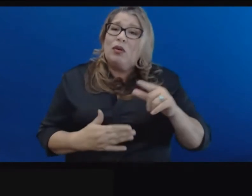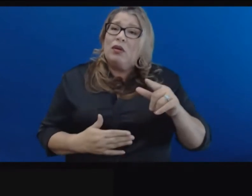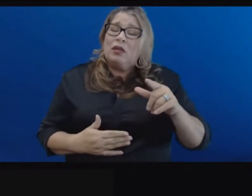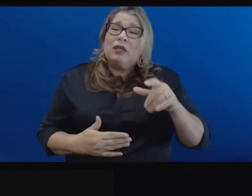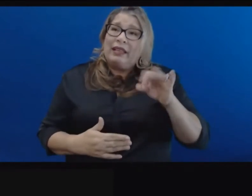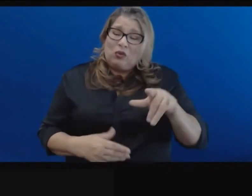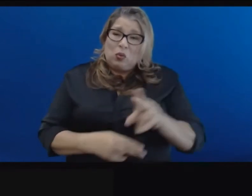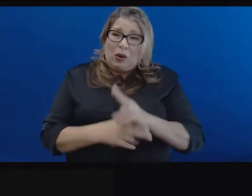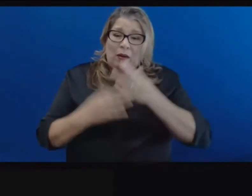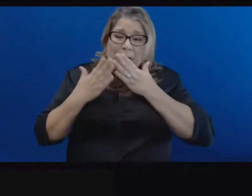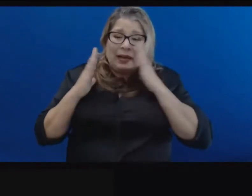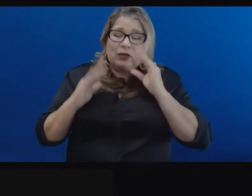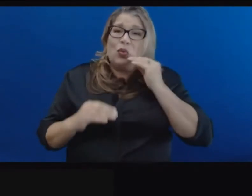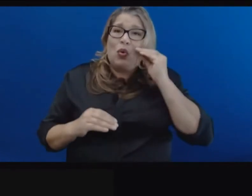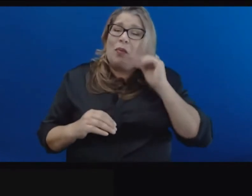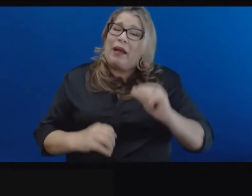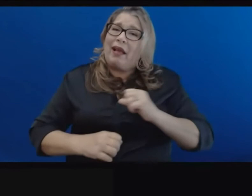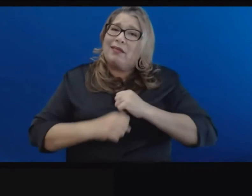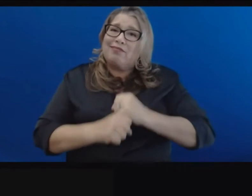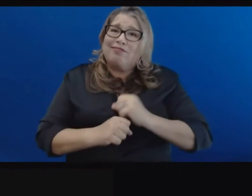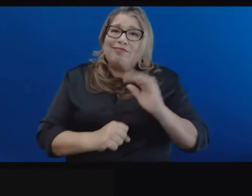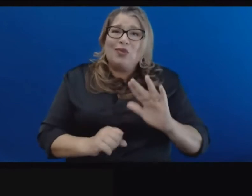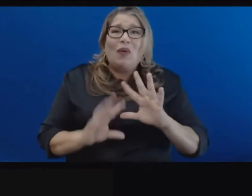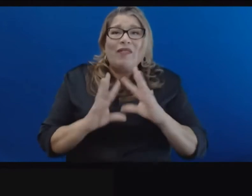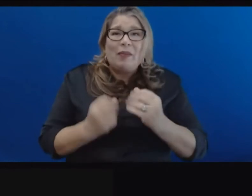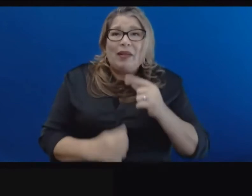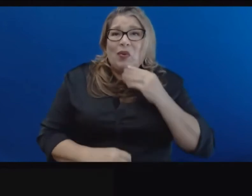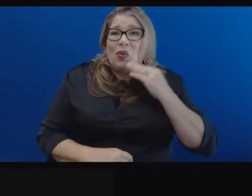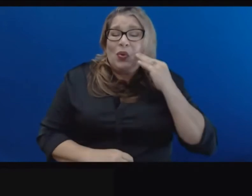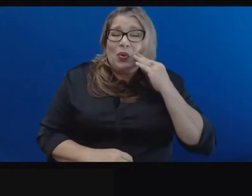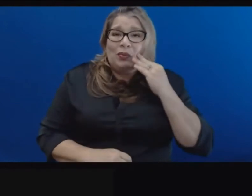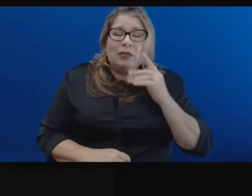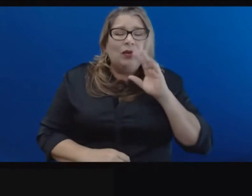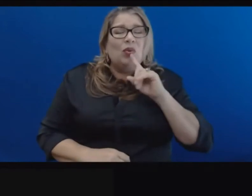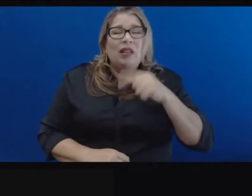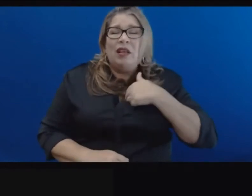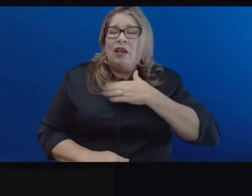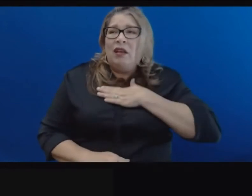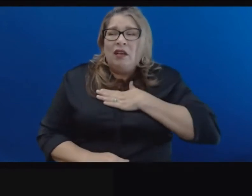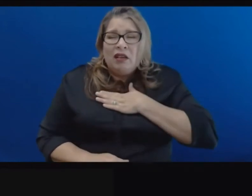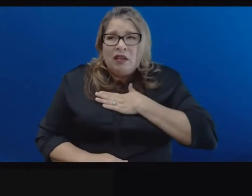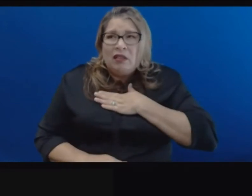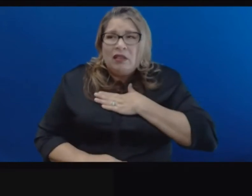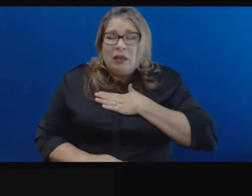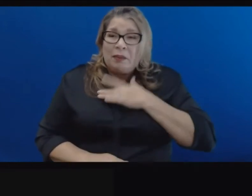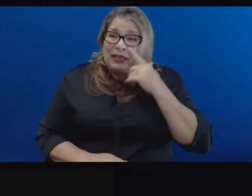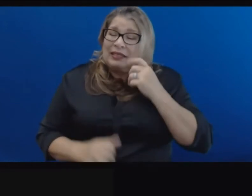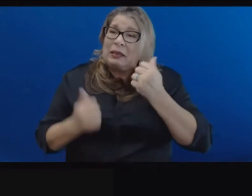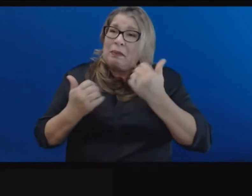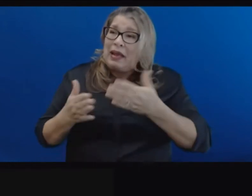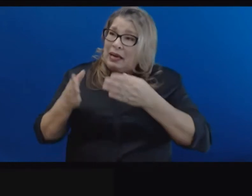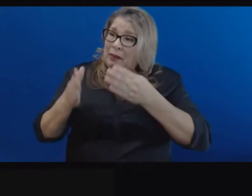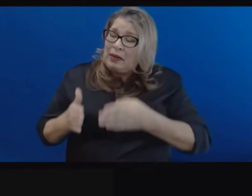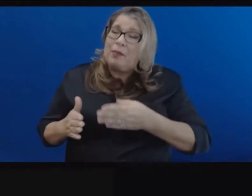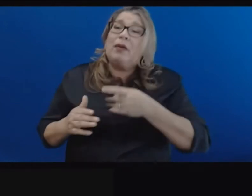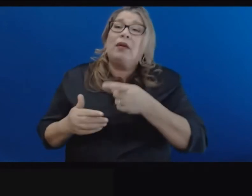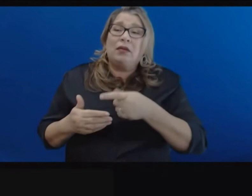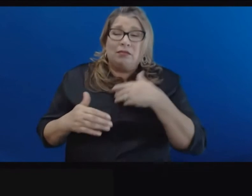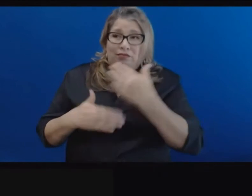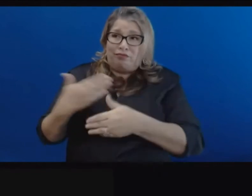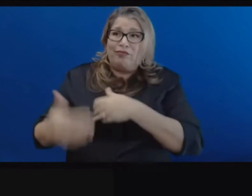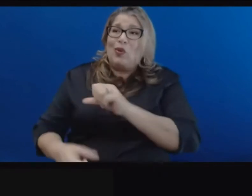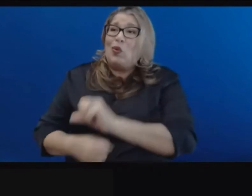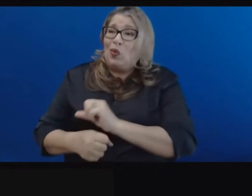way. I mean, the number of heartbreaking stories of inadvertent infection from somebody who didn't know that they were infected. They